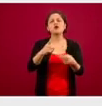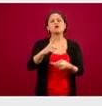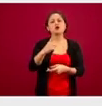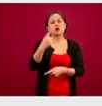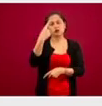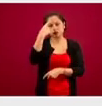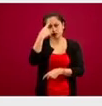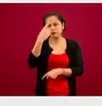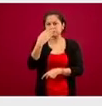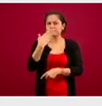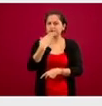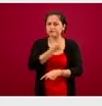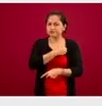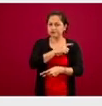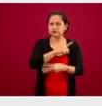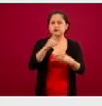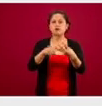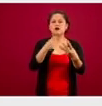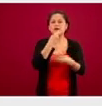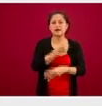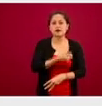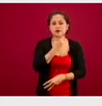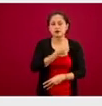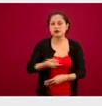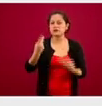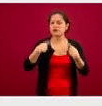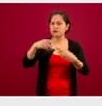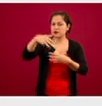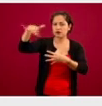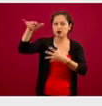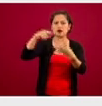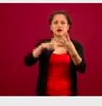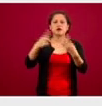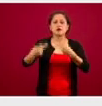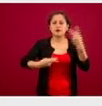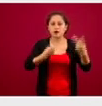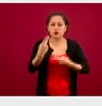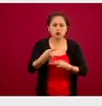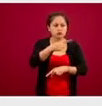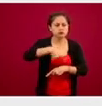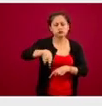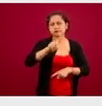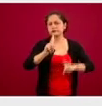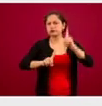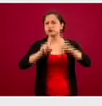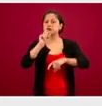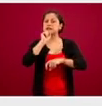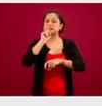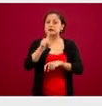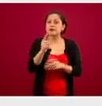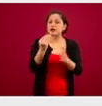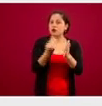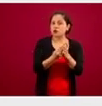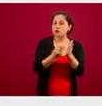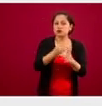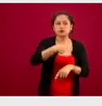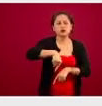So here we have some other sections. We've been talking about myths and realities, training for